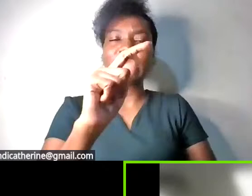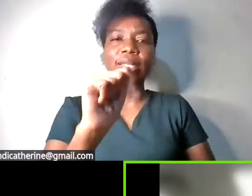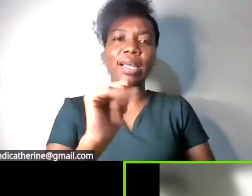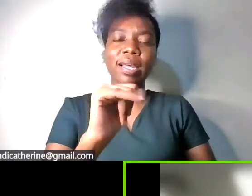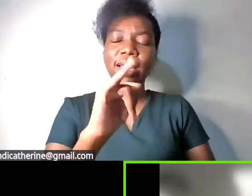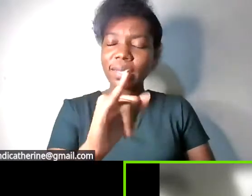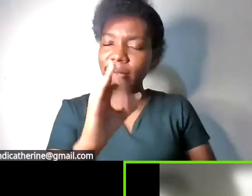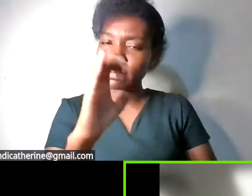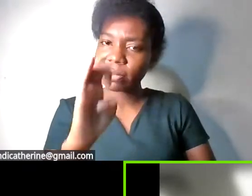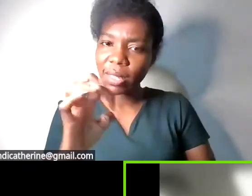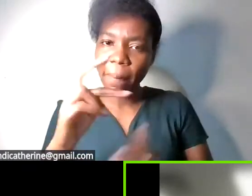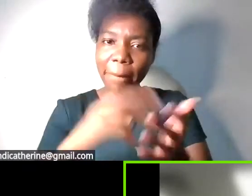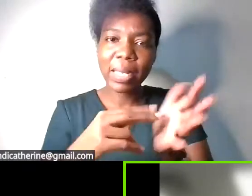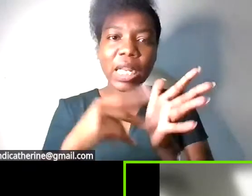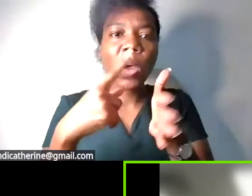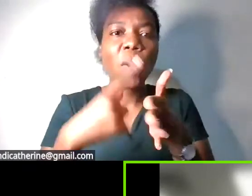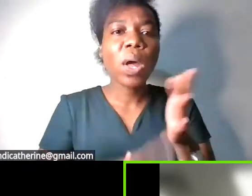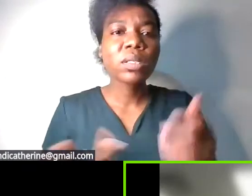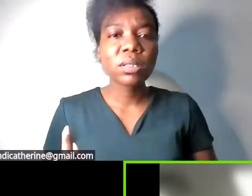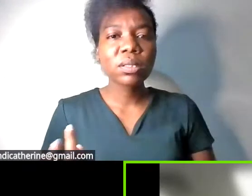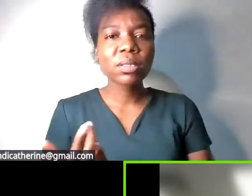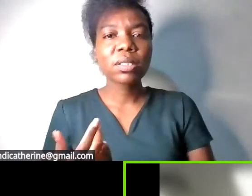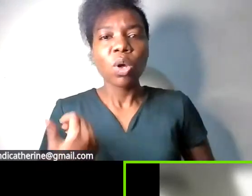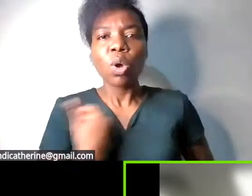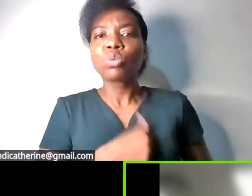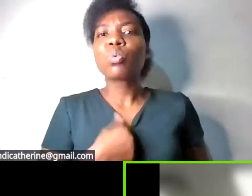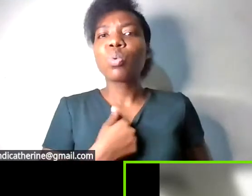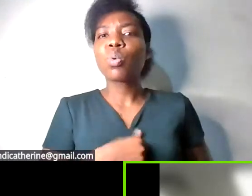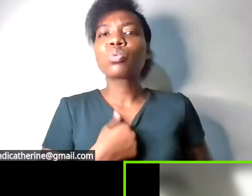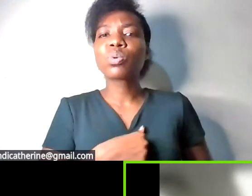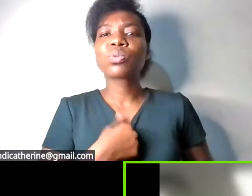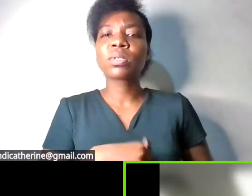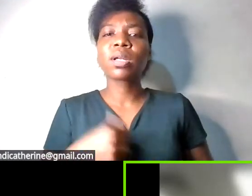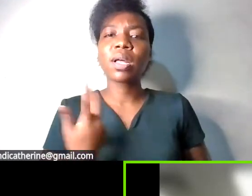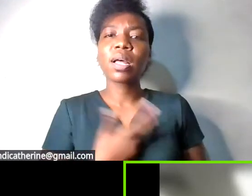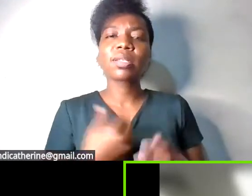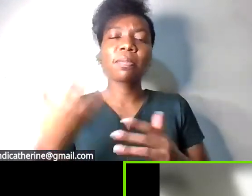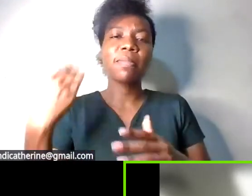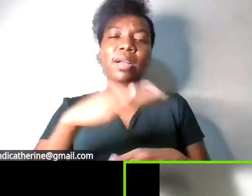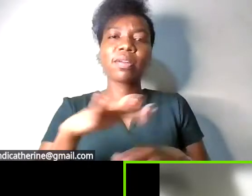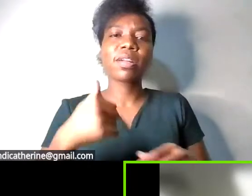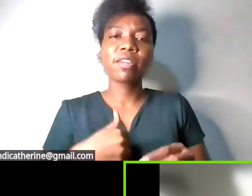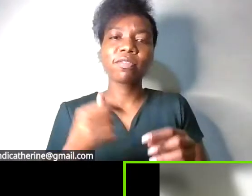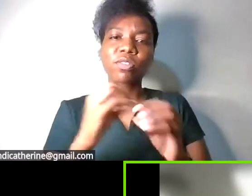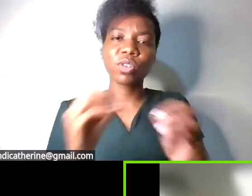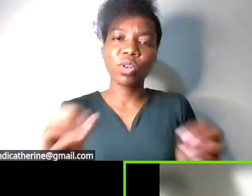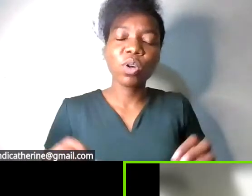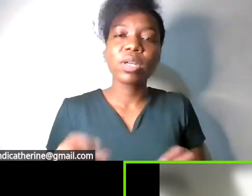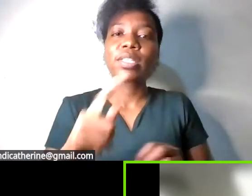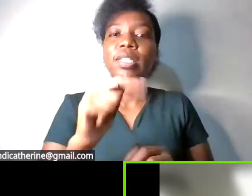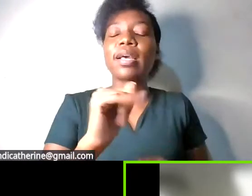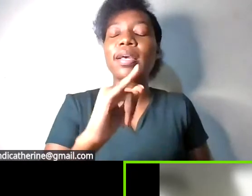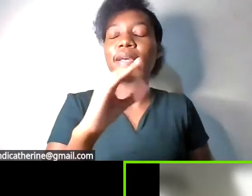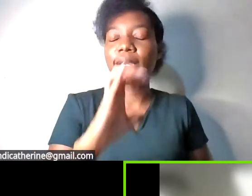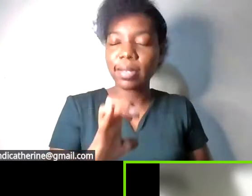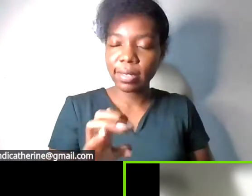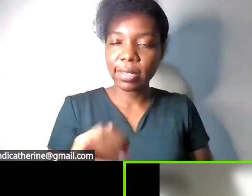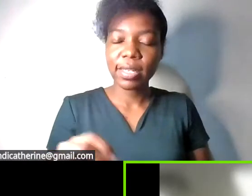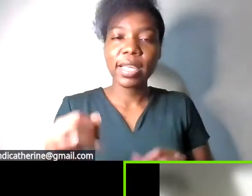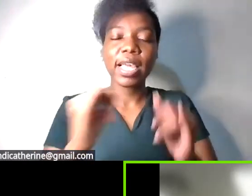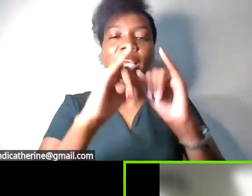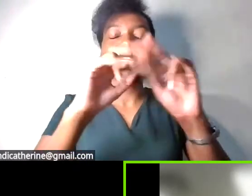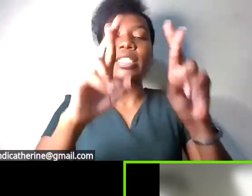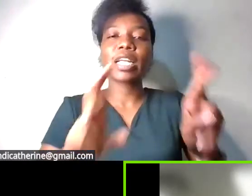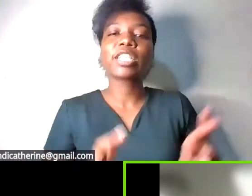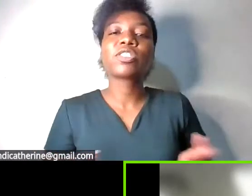I do apologize. I thought we might have had a little bit of background on that. So Tayi is actually an international high school in Canada, in